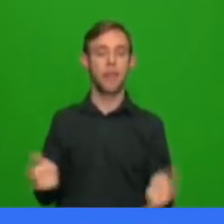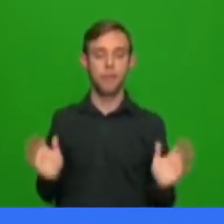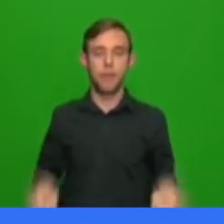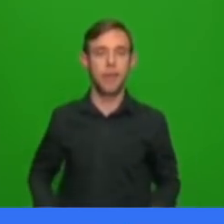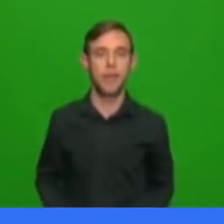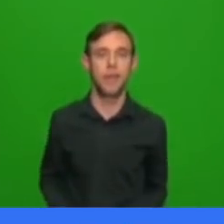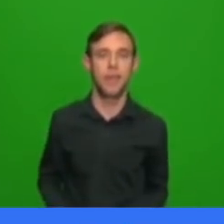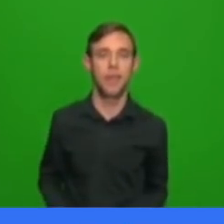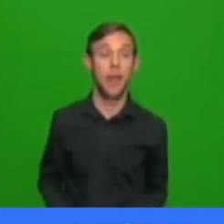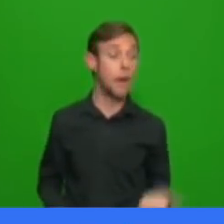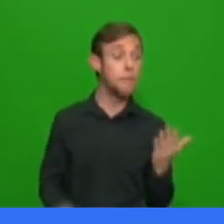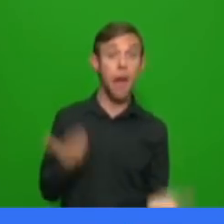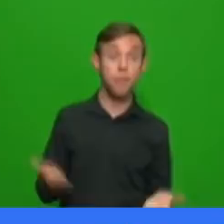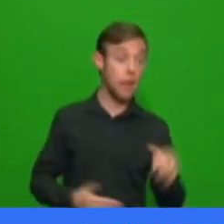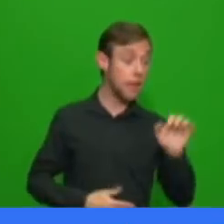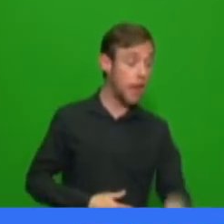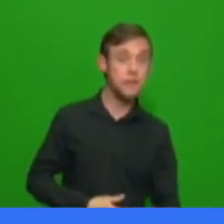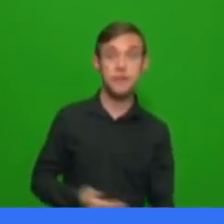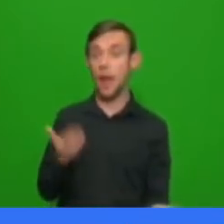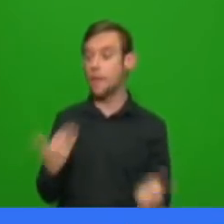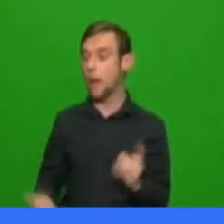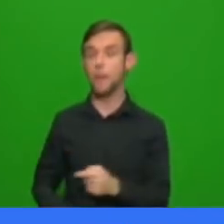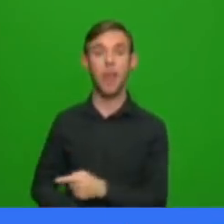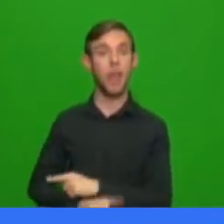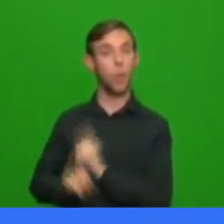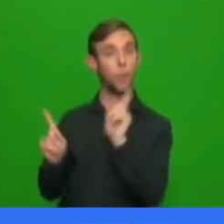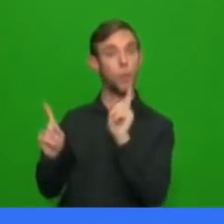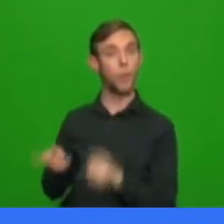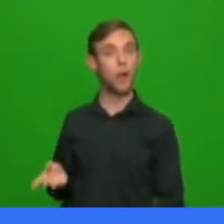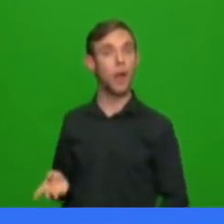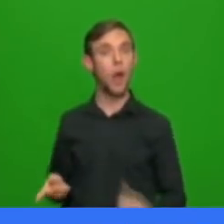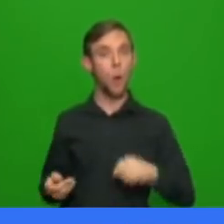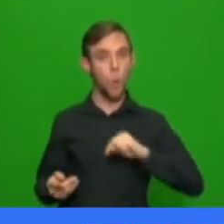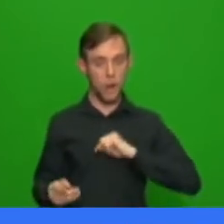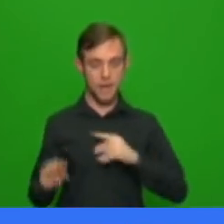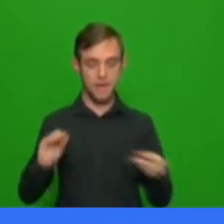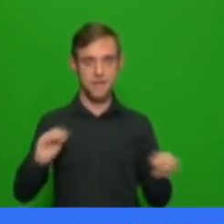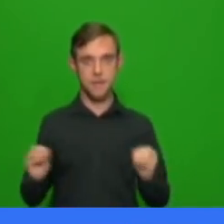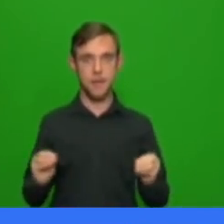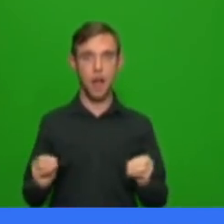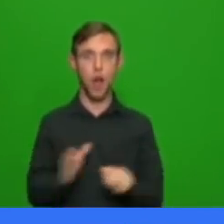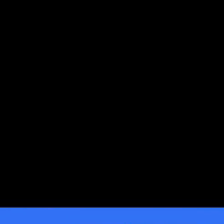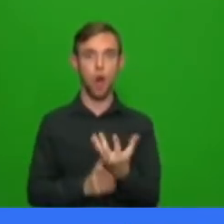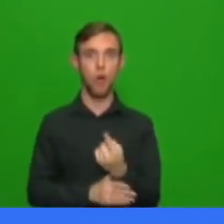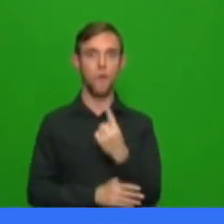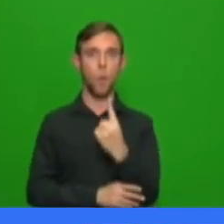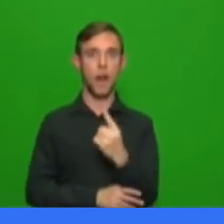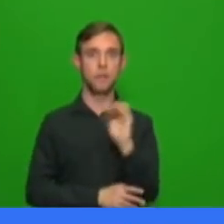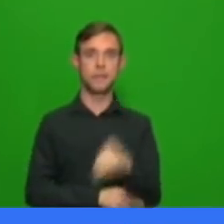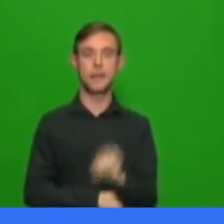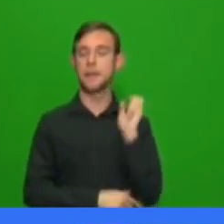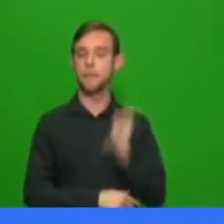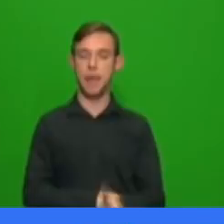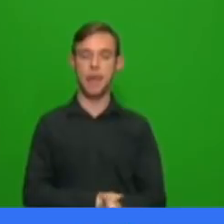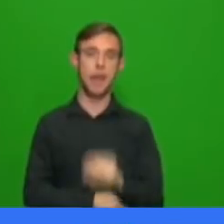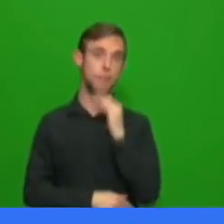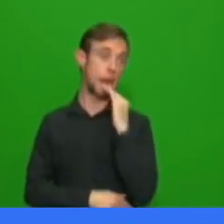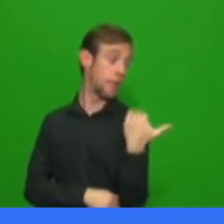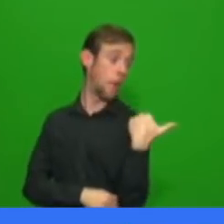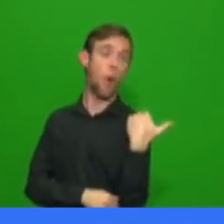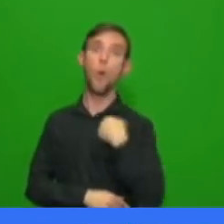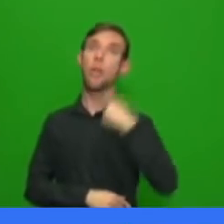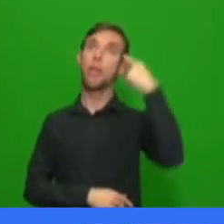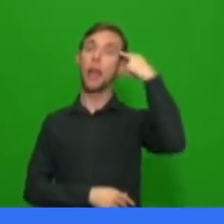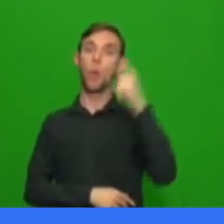that we are forecasting growth of 1% this year, which is a revision from the